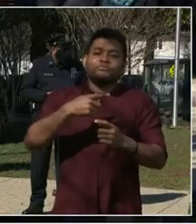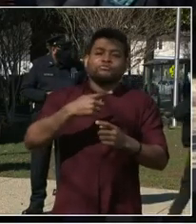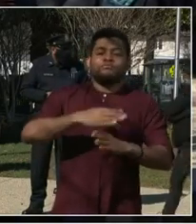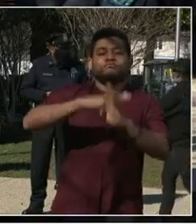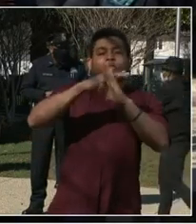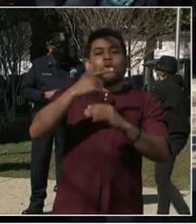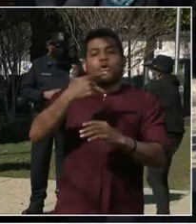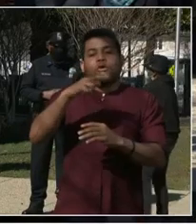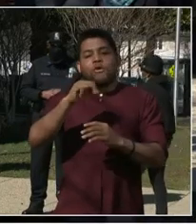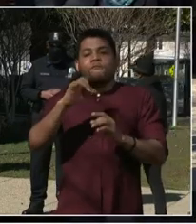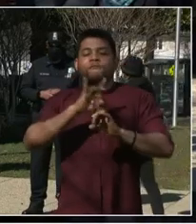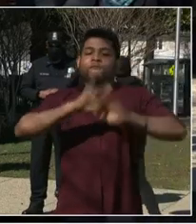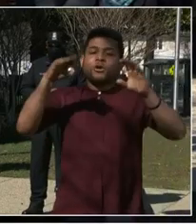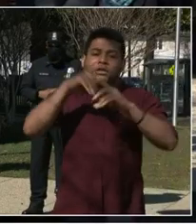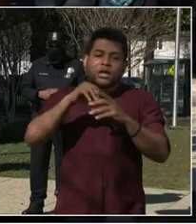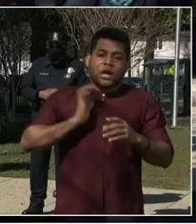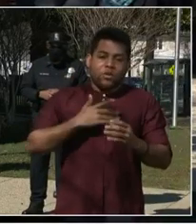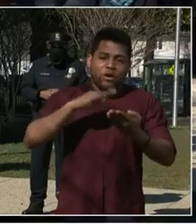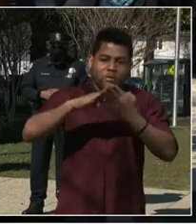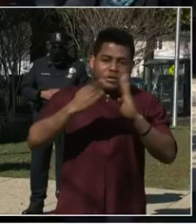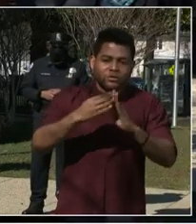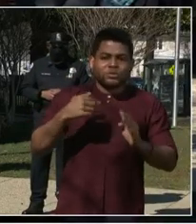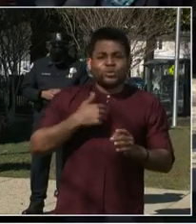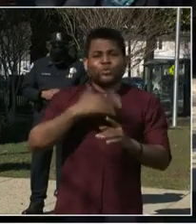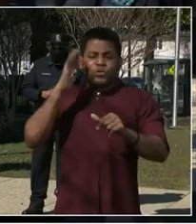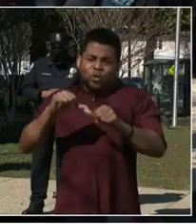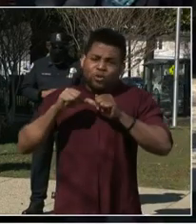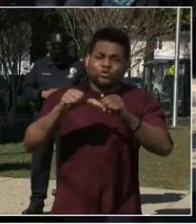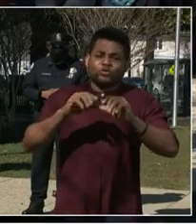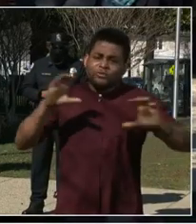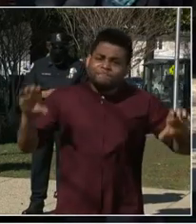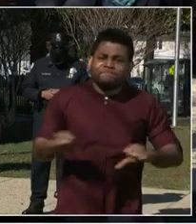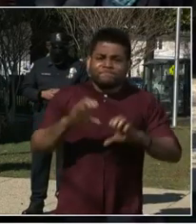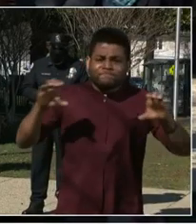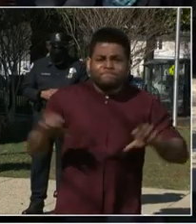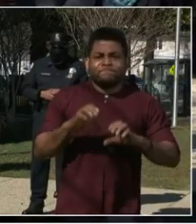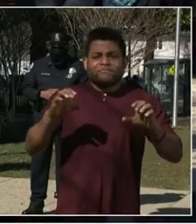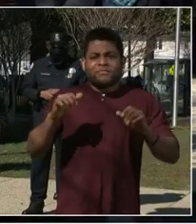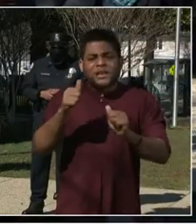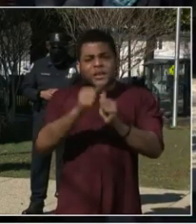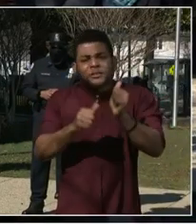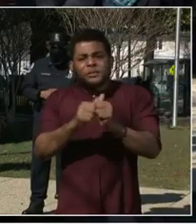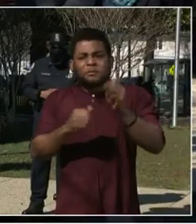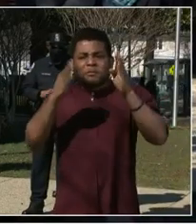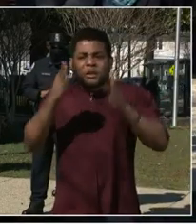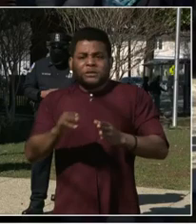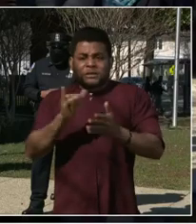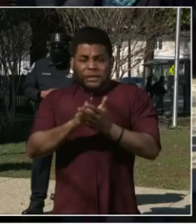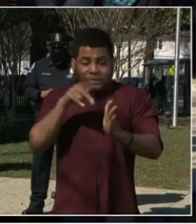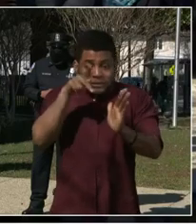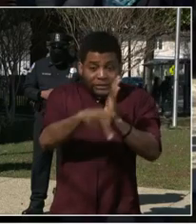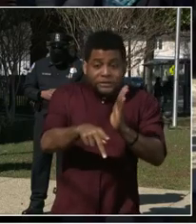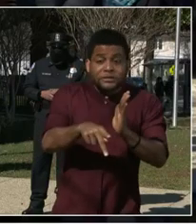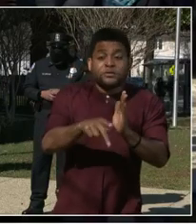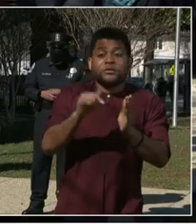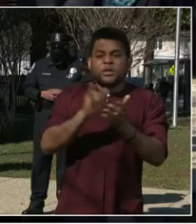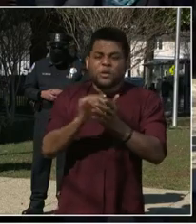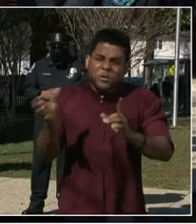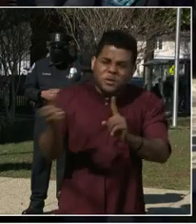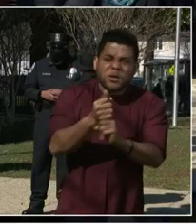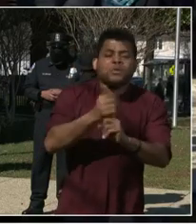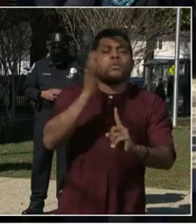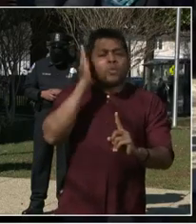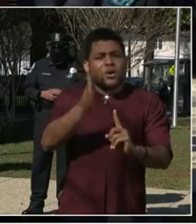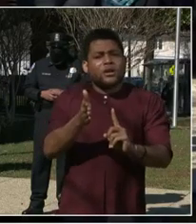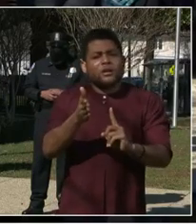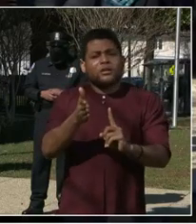safety, and we will continue carrying out this mission, one violent offender after another. I also want to thank our